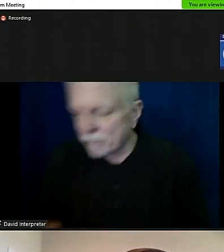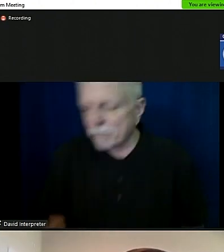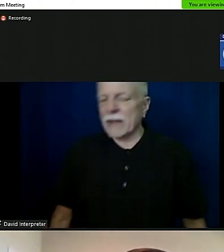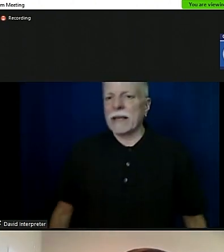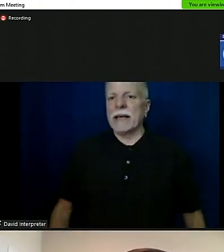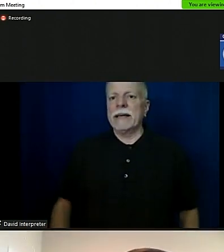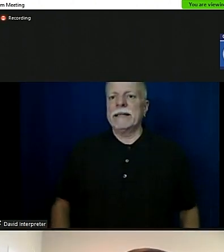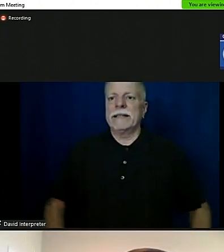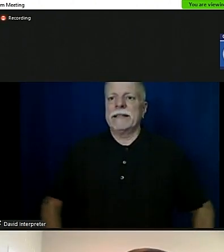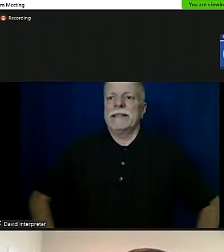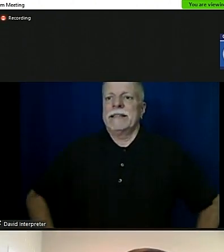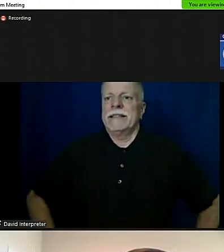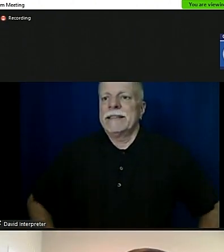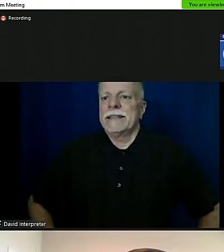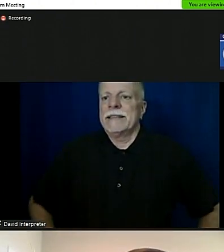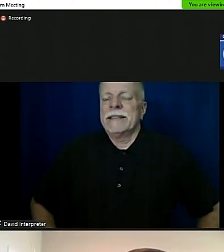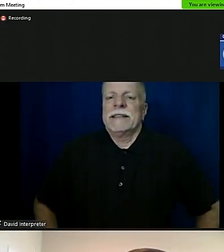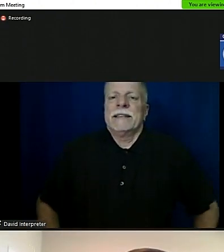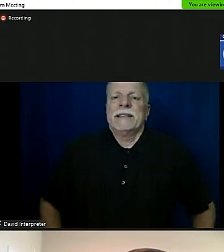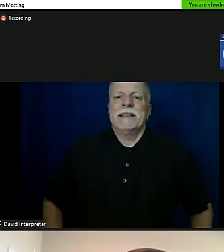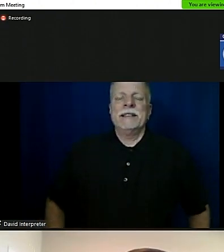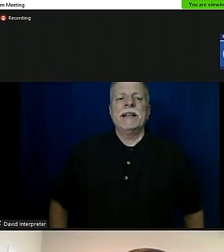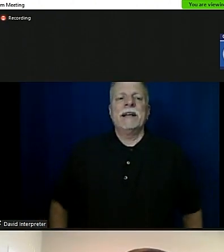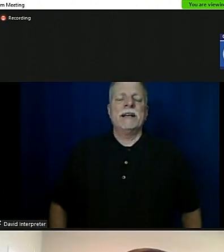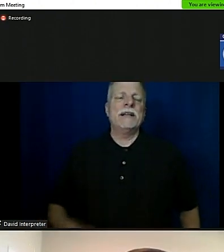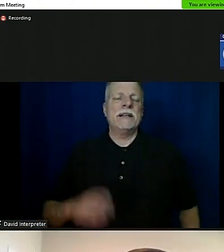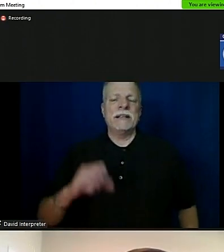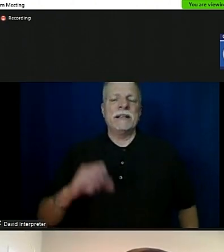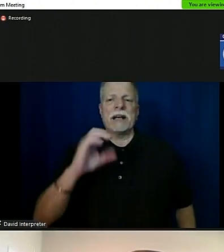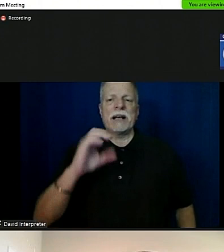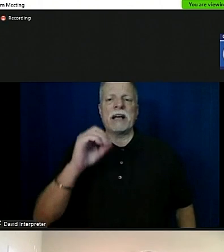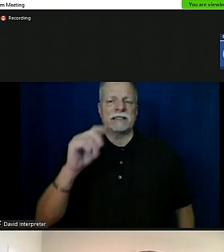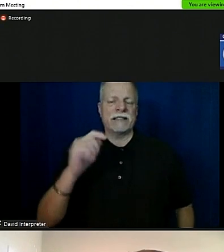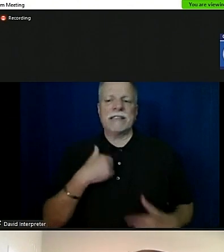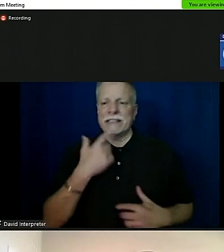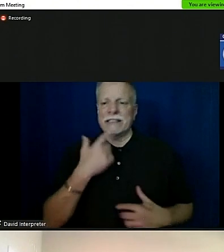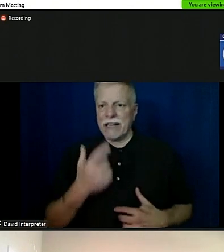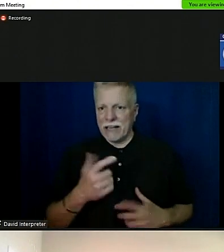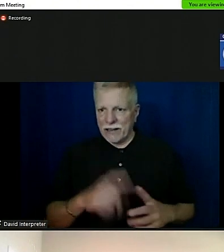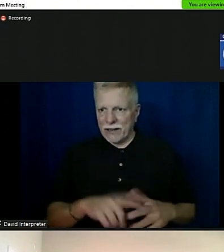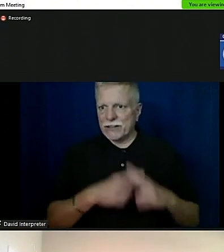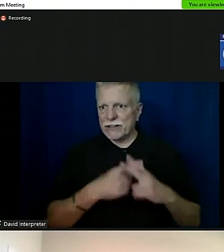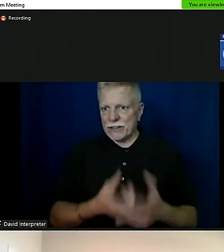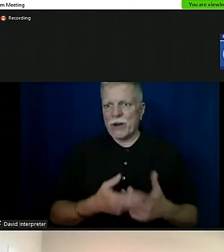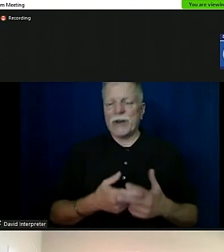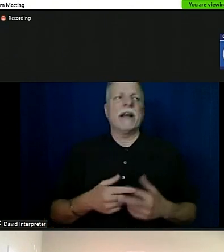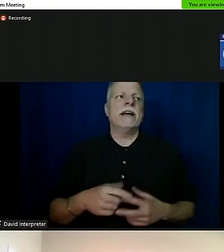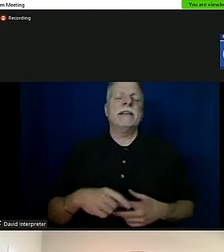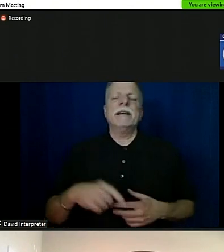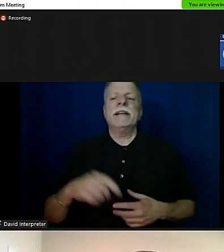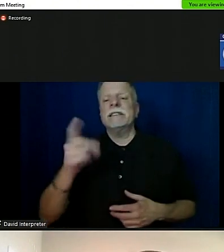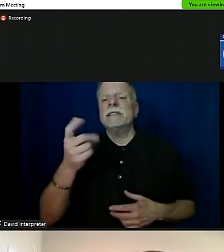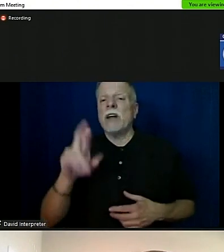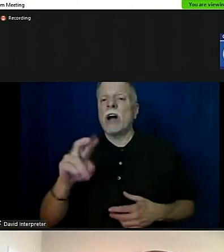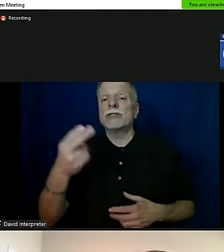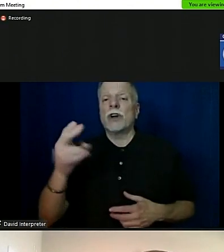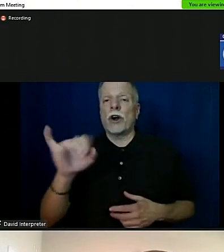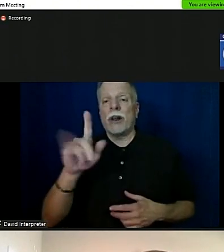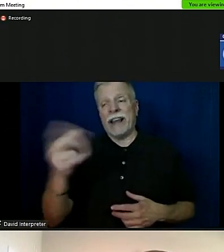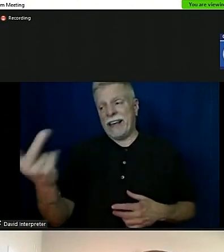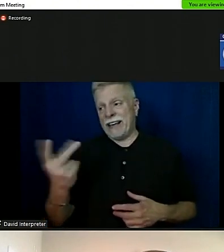Well, I'll start, and then Rachel Herlihy and I have been in this since the beginning. And you're right. I think from our